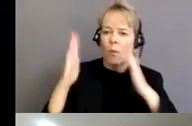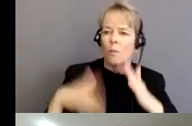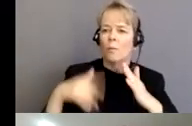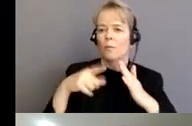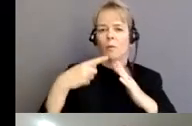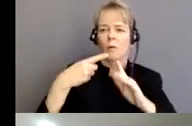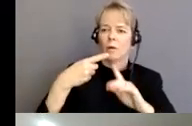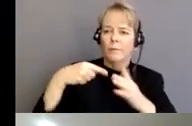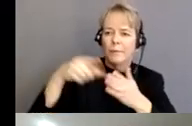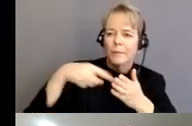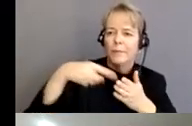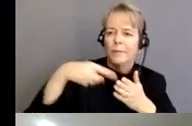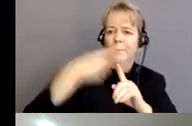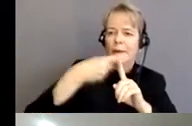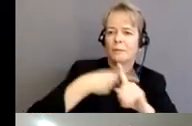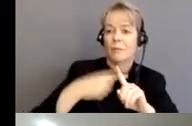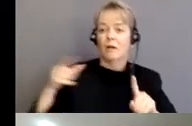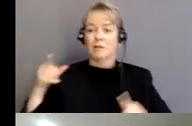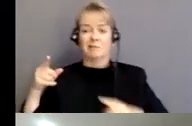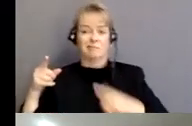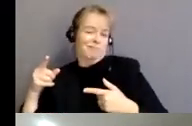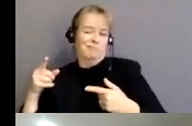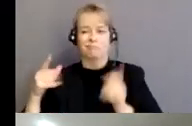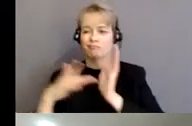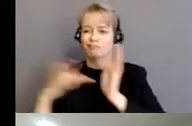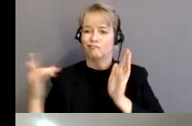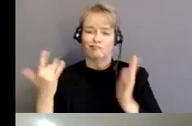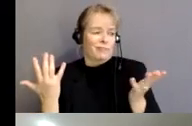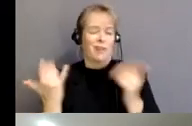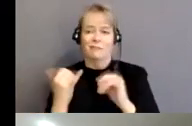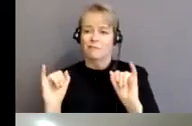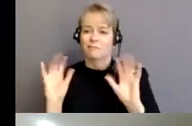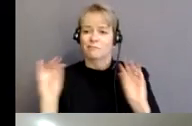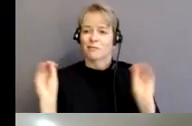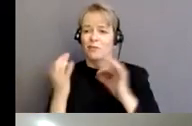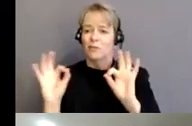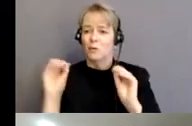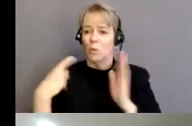not contributing. I'm not going to list everything, but we do see things around unemployment.